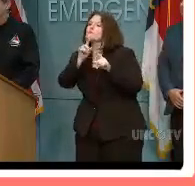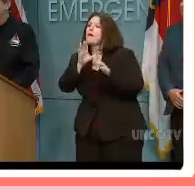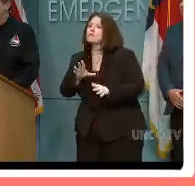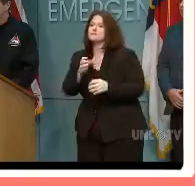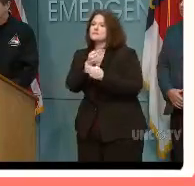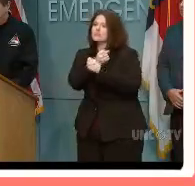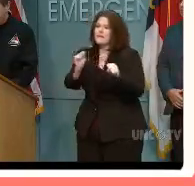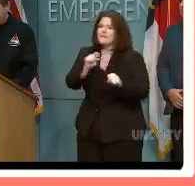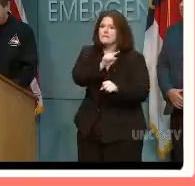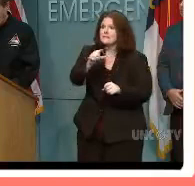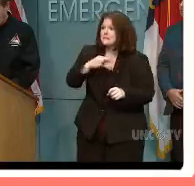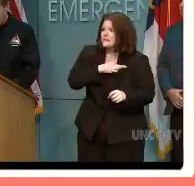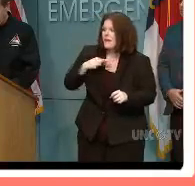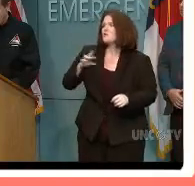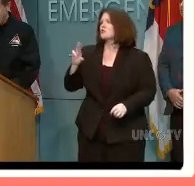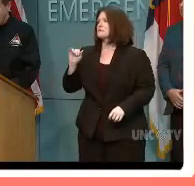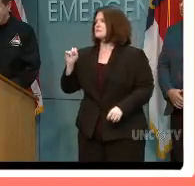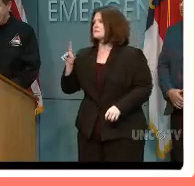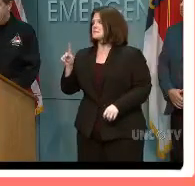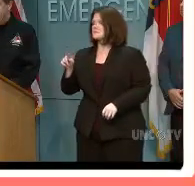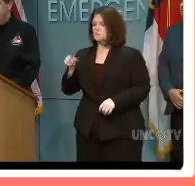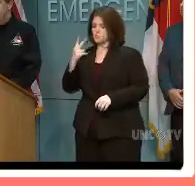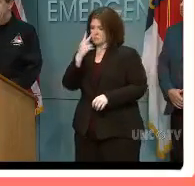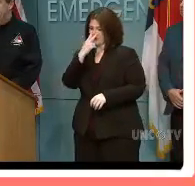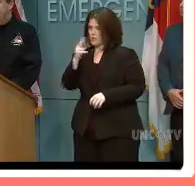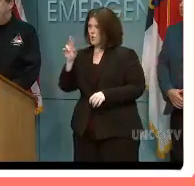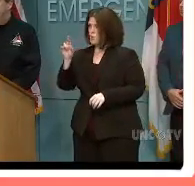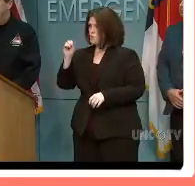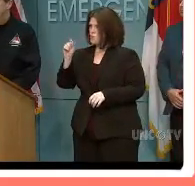on flooded roads can also be deadly.